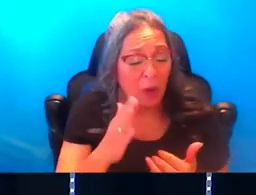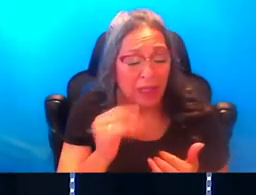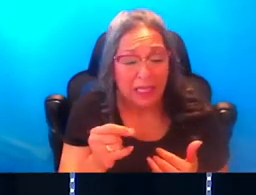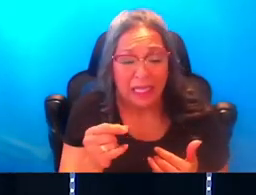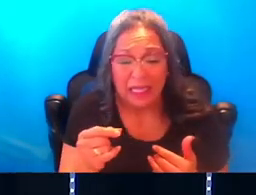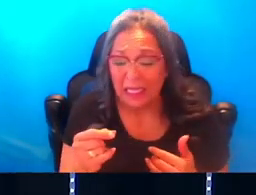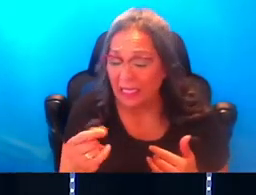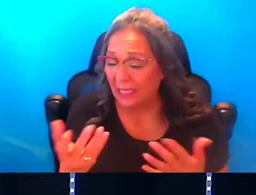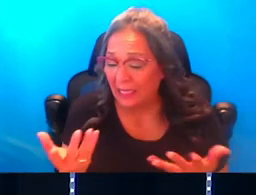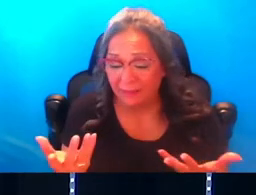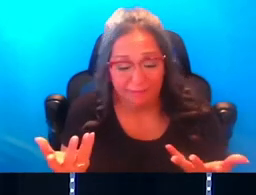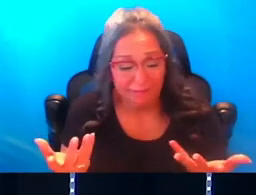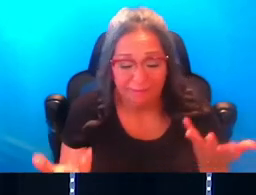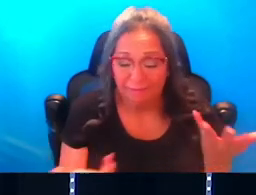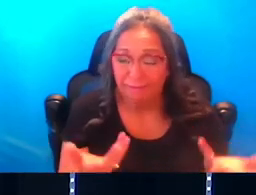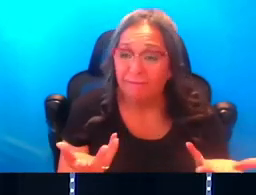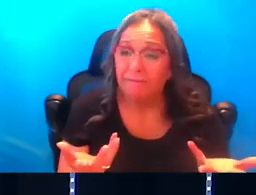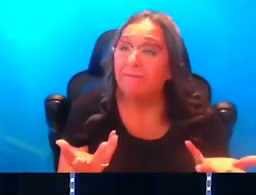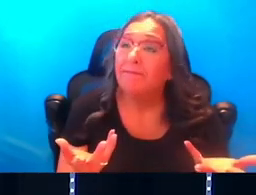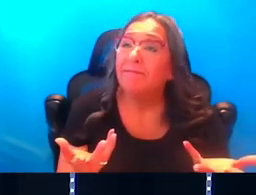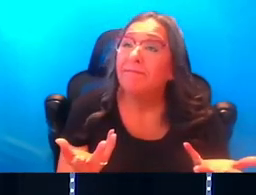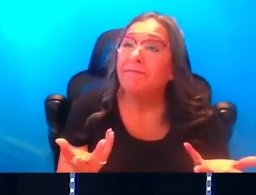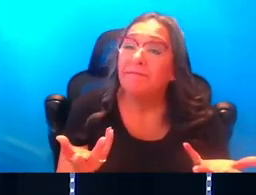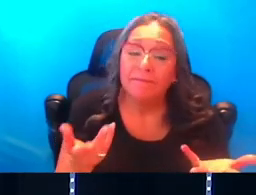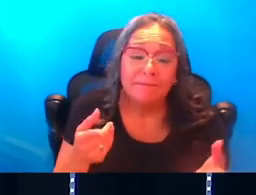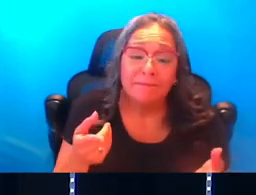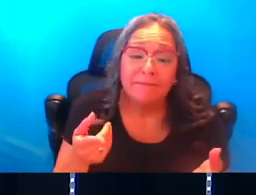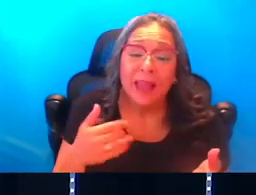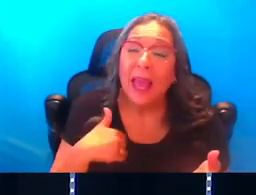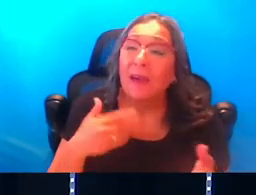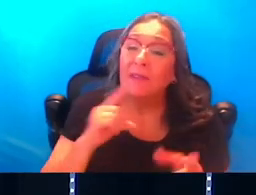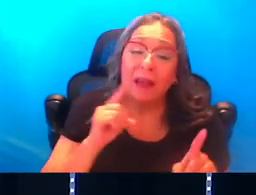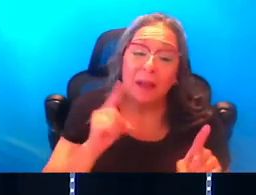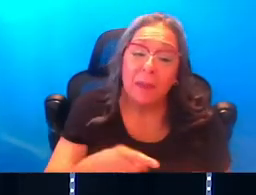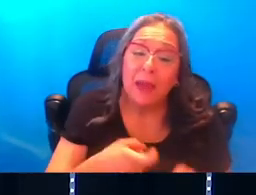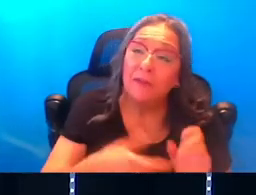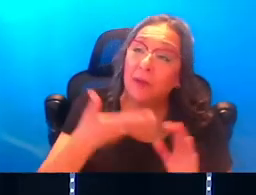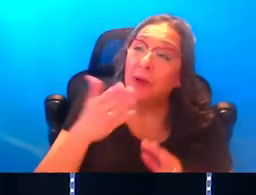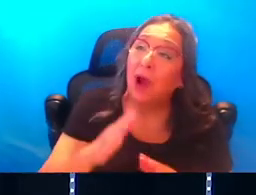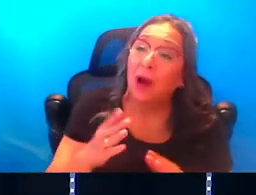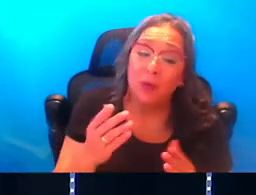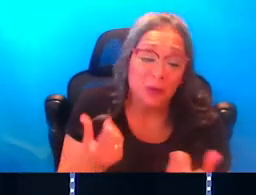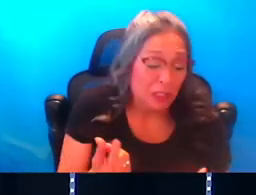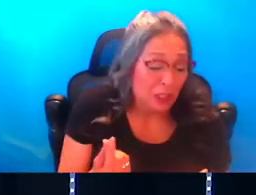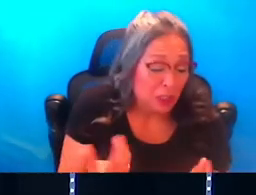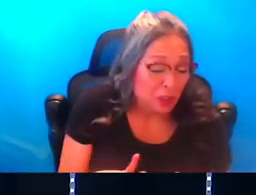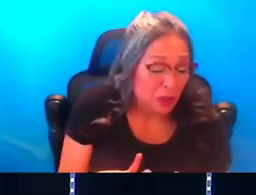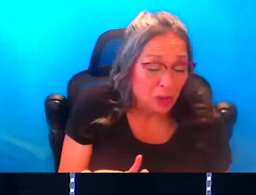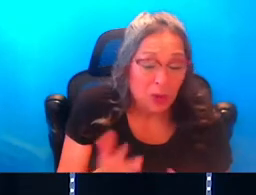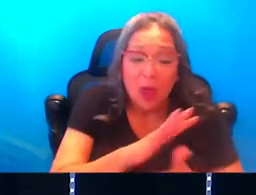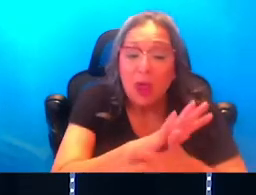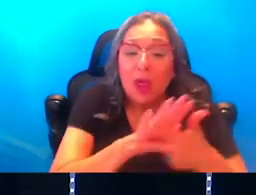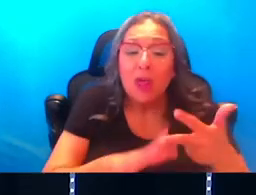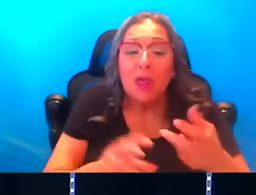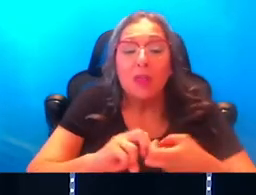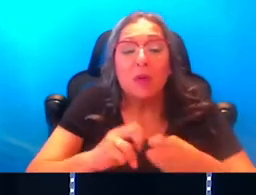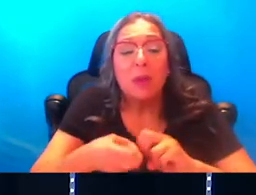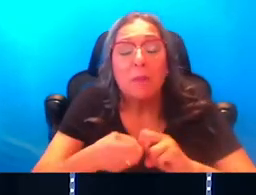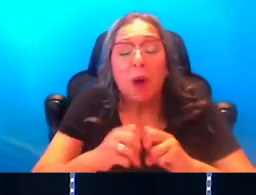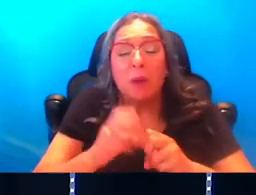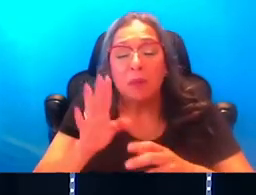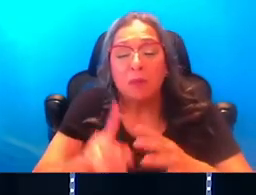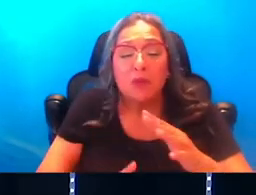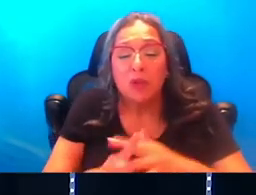with this command from God? There's three problems that it brings up for him. Just so we can be systematic